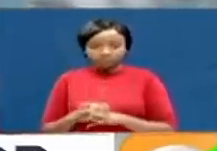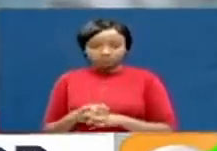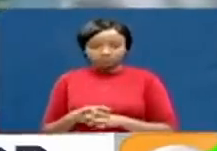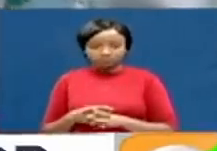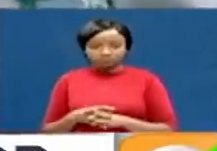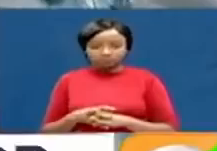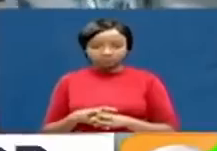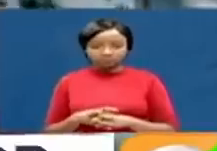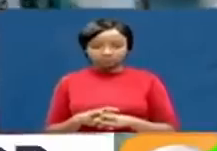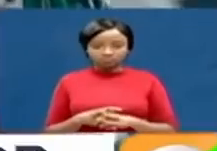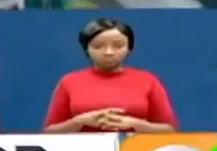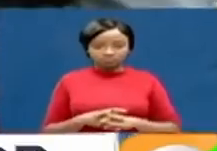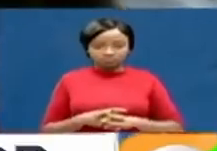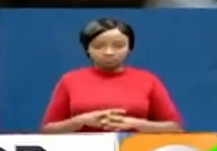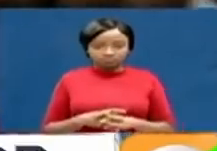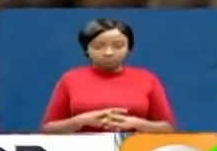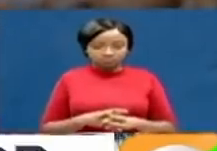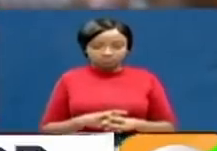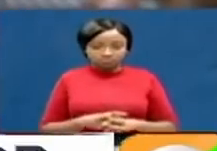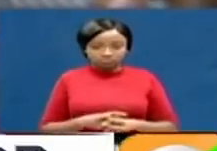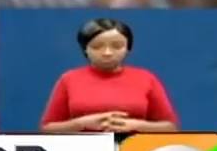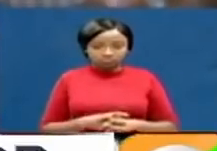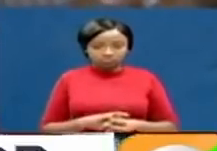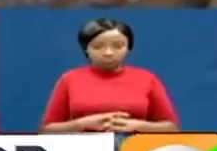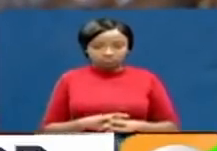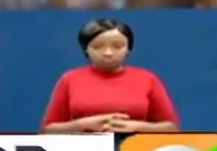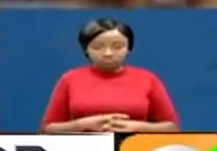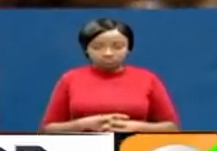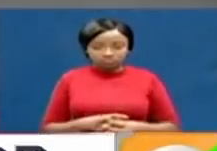Yes. So air will come through this,